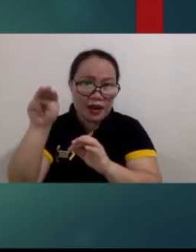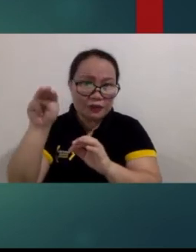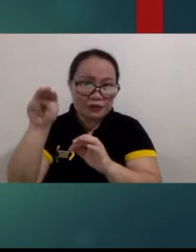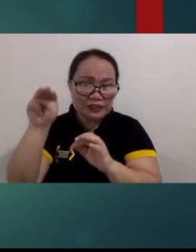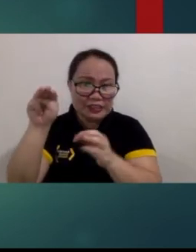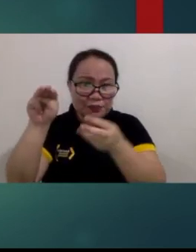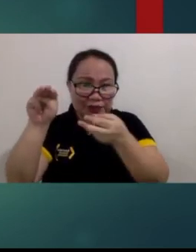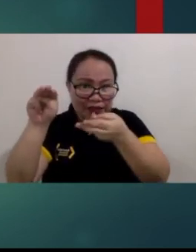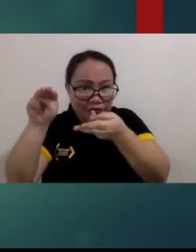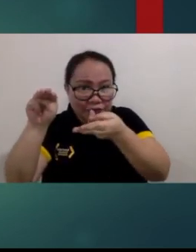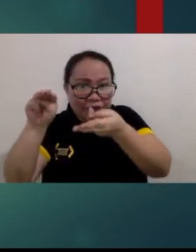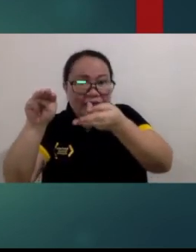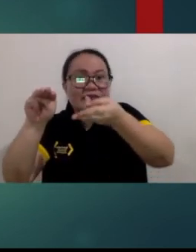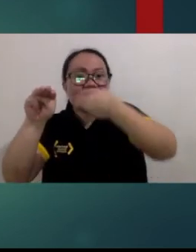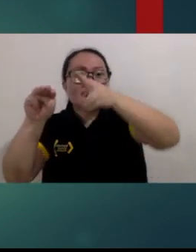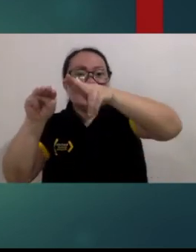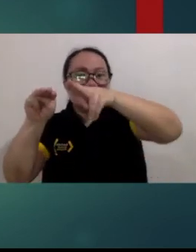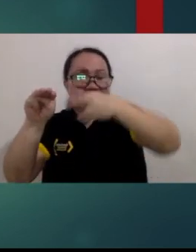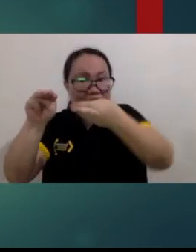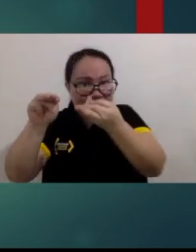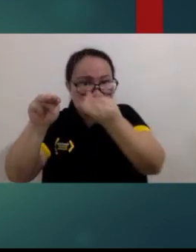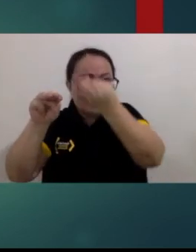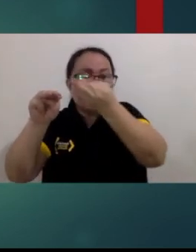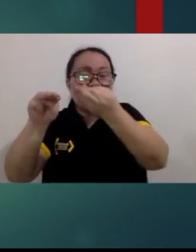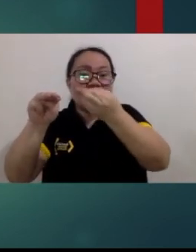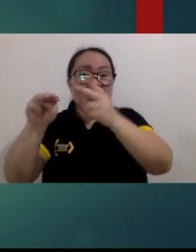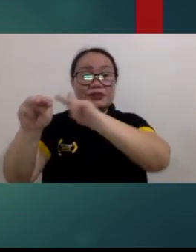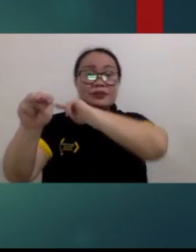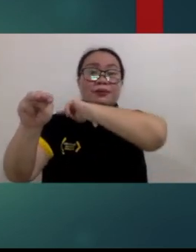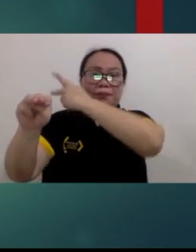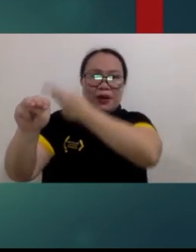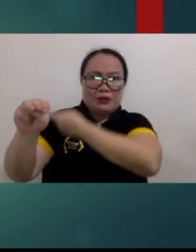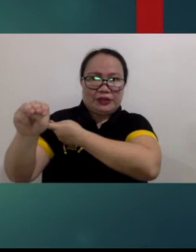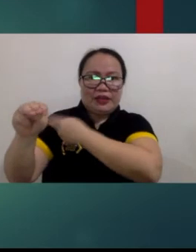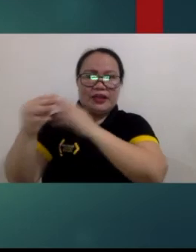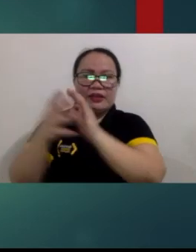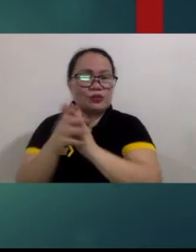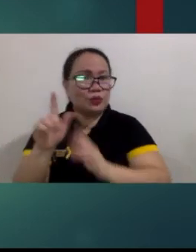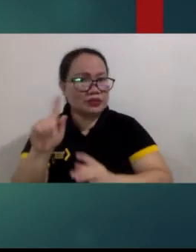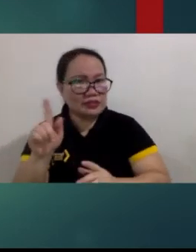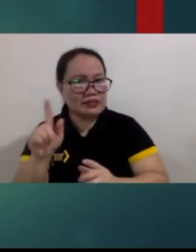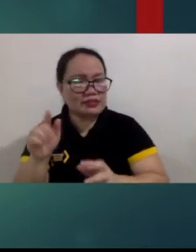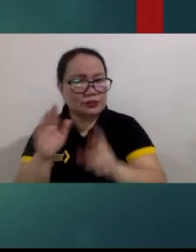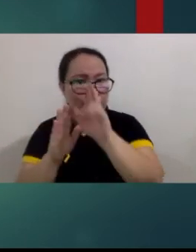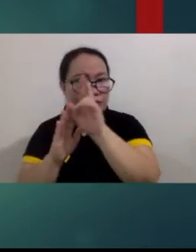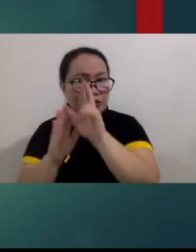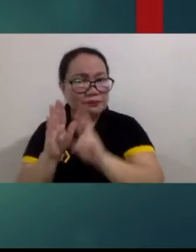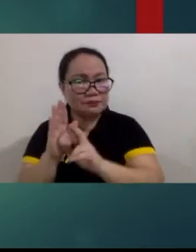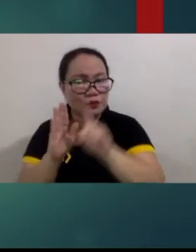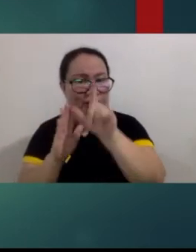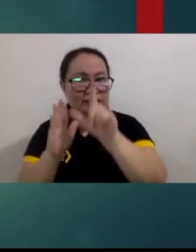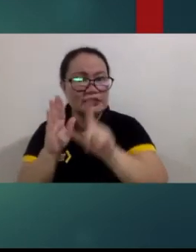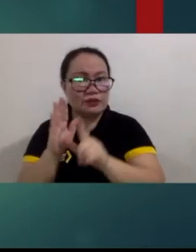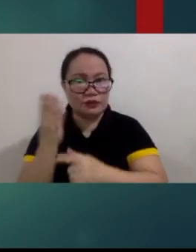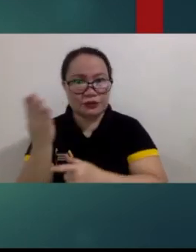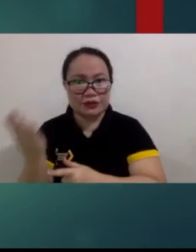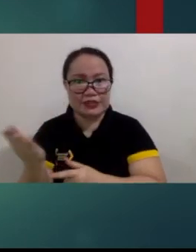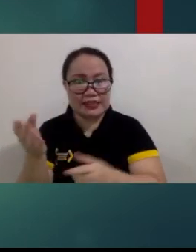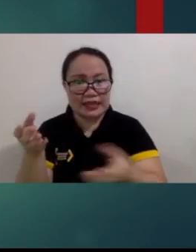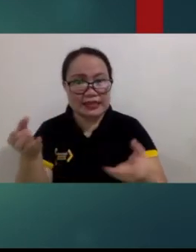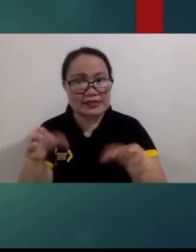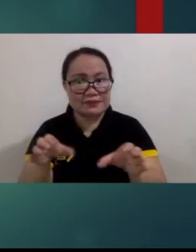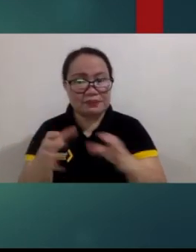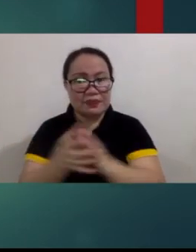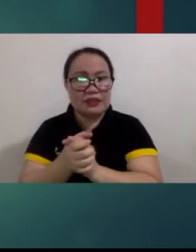a power is being raised to another power. So what is the rule? What is the law for